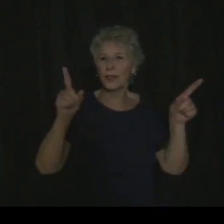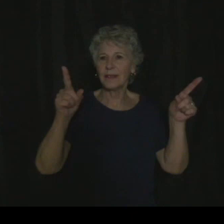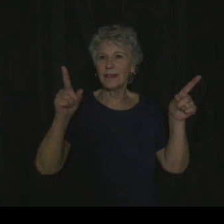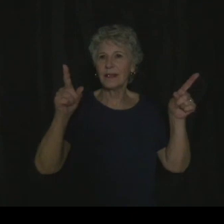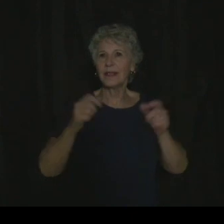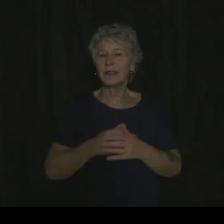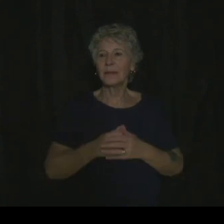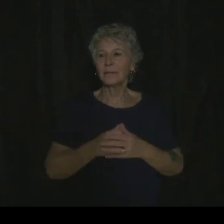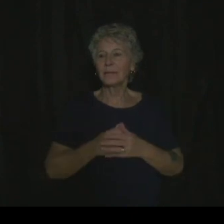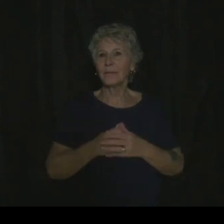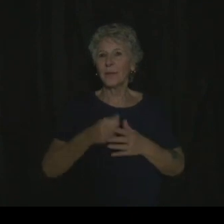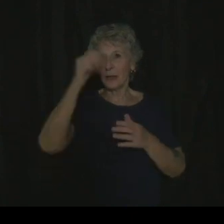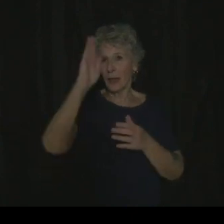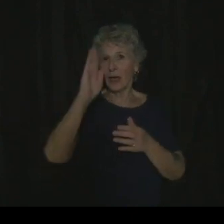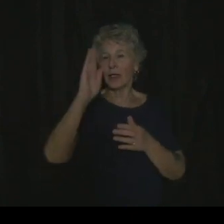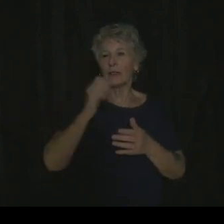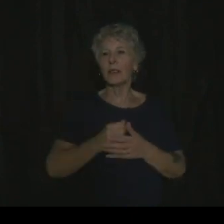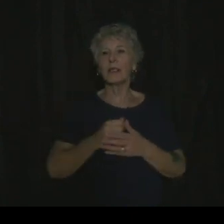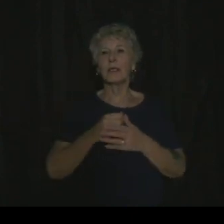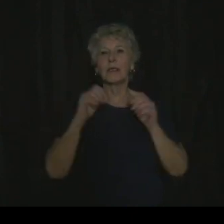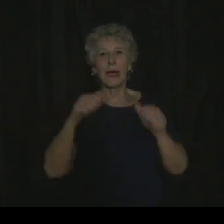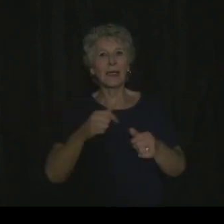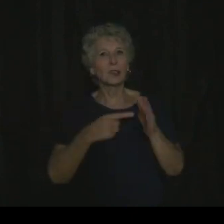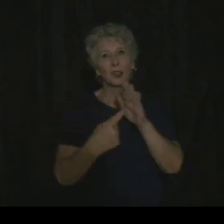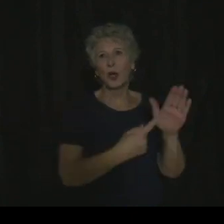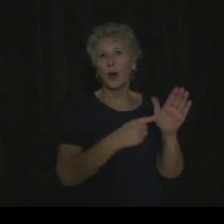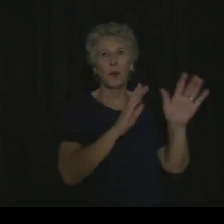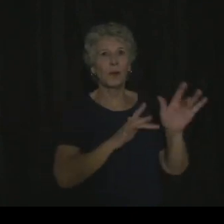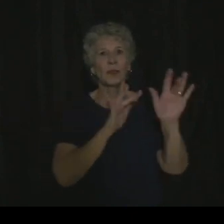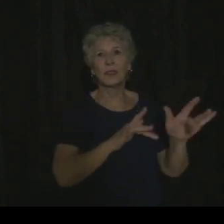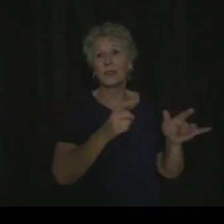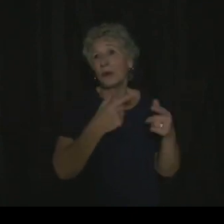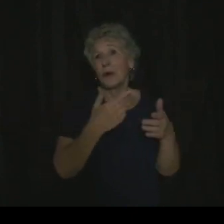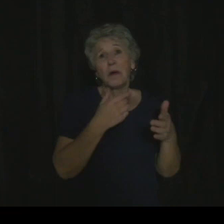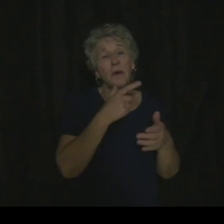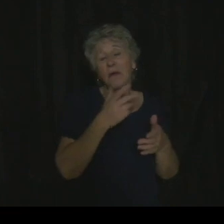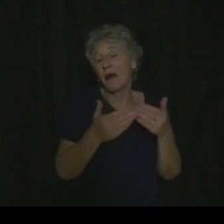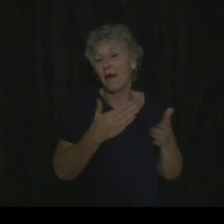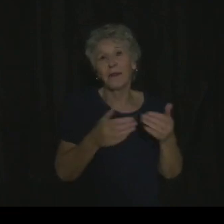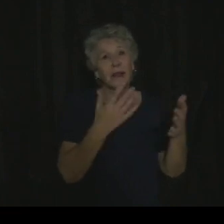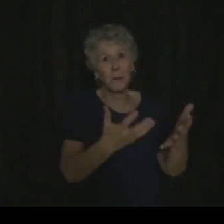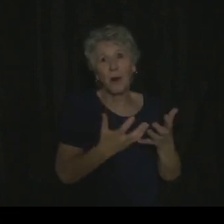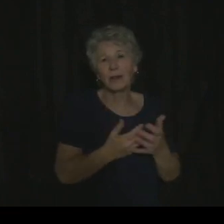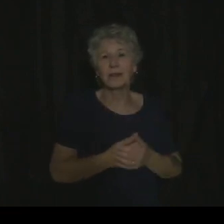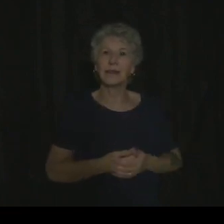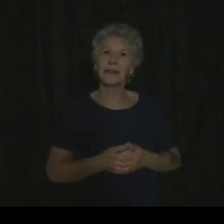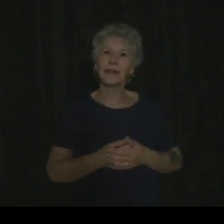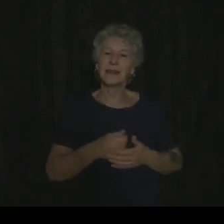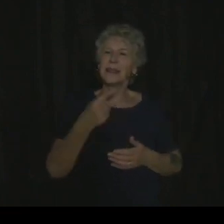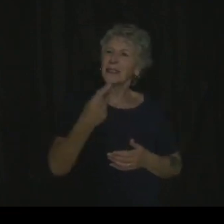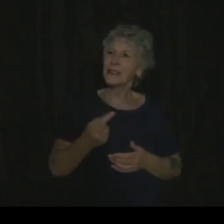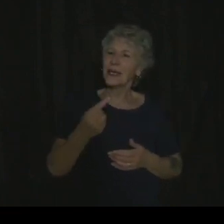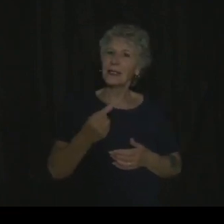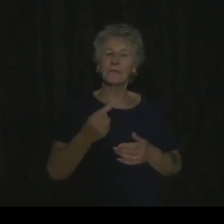freedom, that God can show mercy to whoever in the world he wants. For he says to Moses,